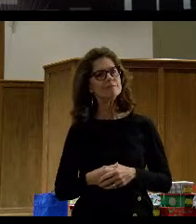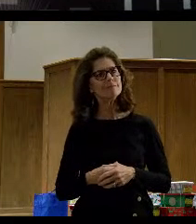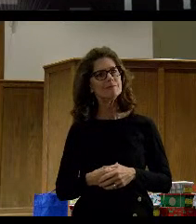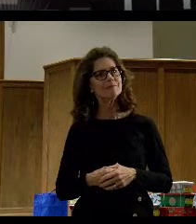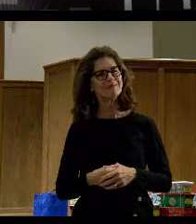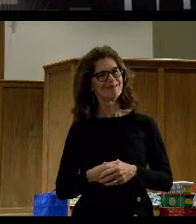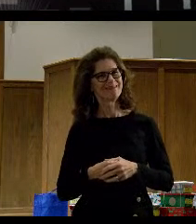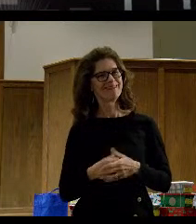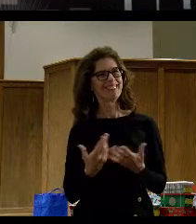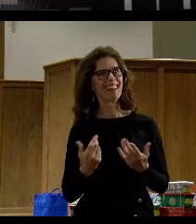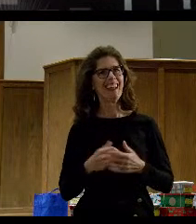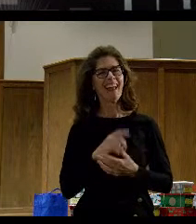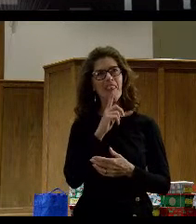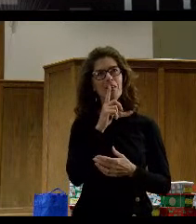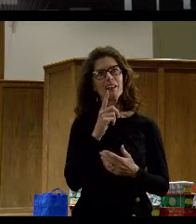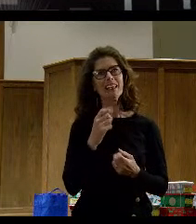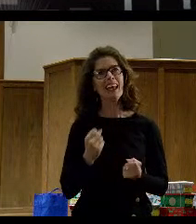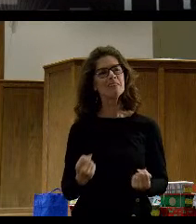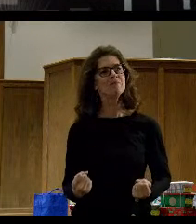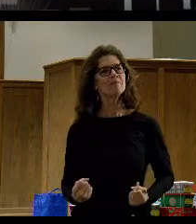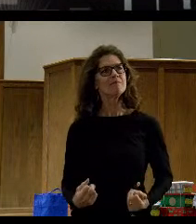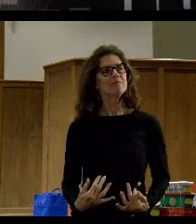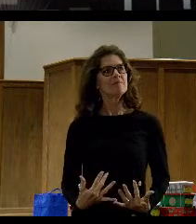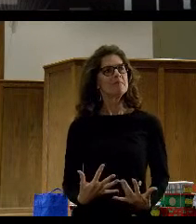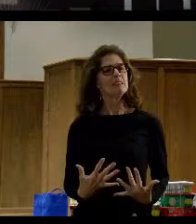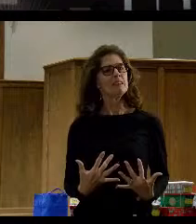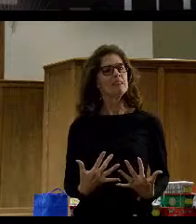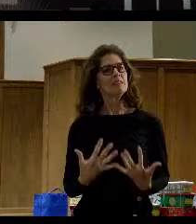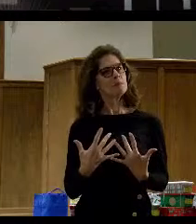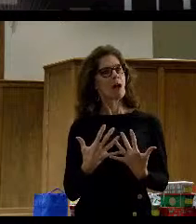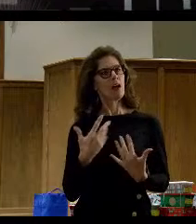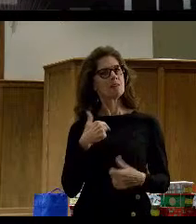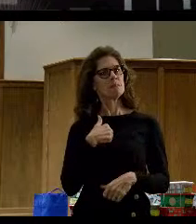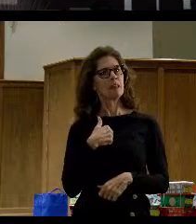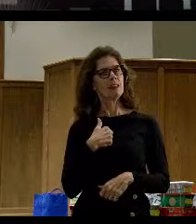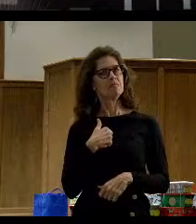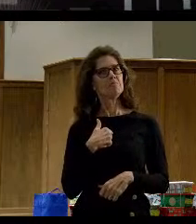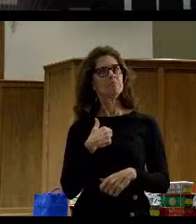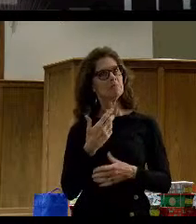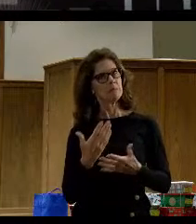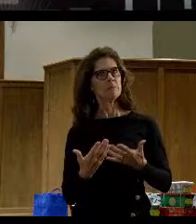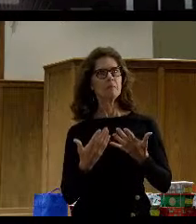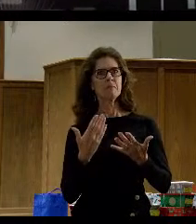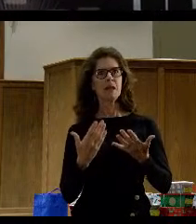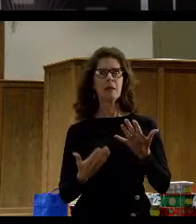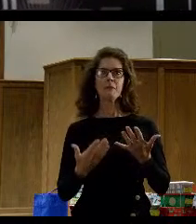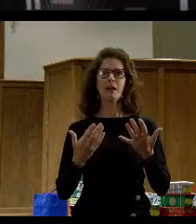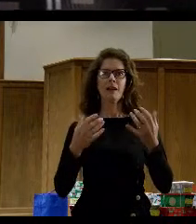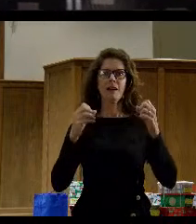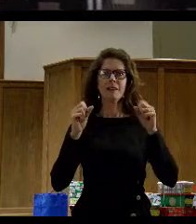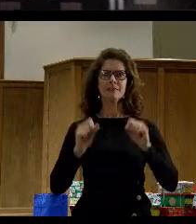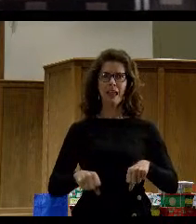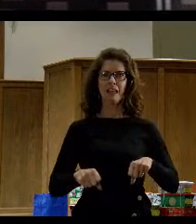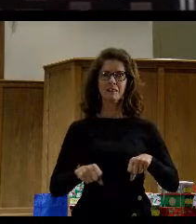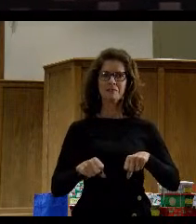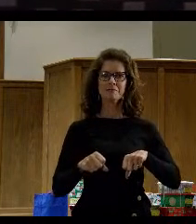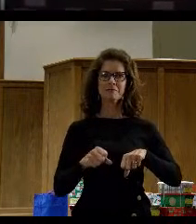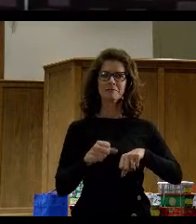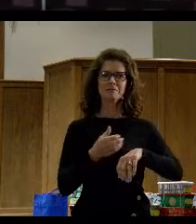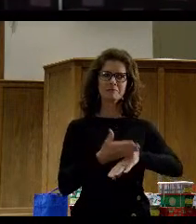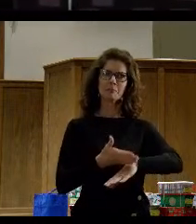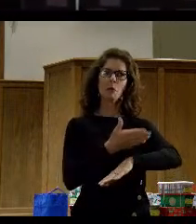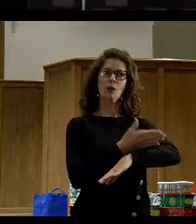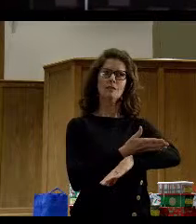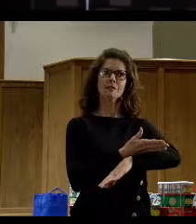really inspiring. Like, I can get better at this. Like, you can get better at this. Like, the ability to deal with anger, it's not